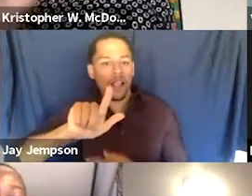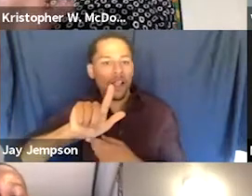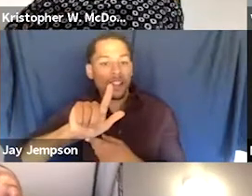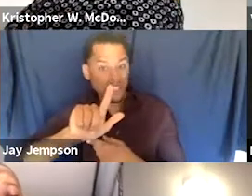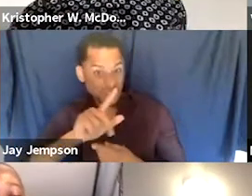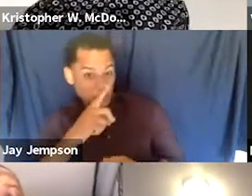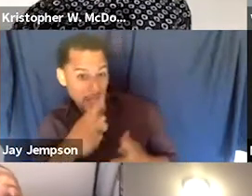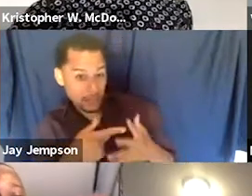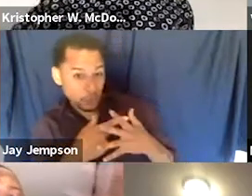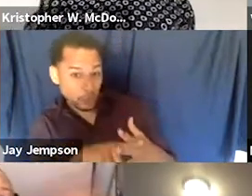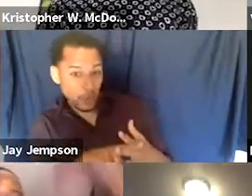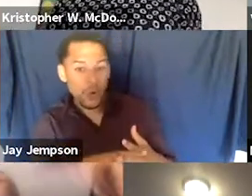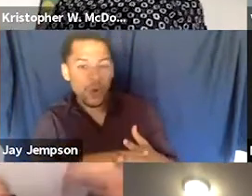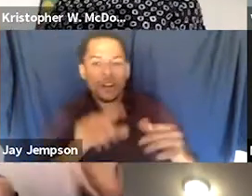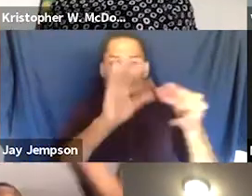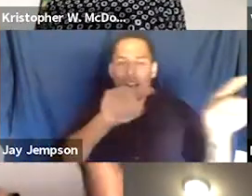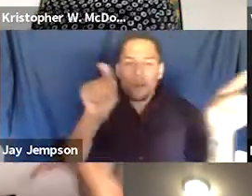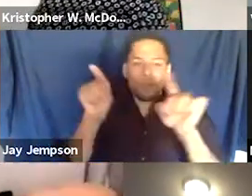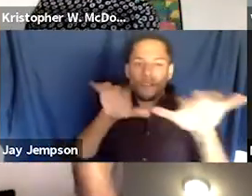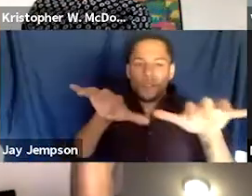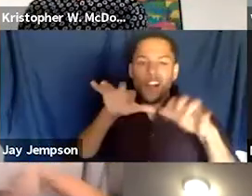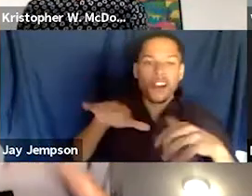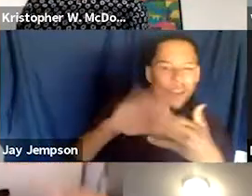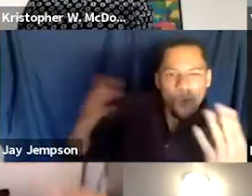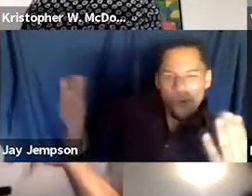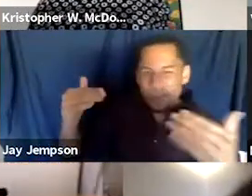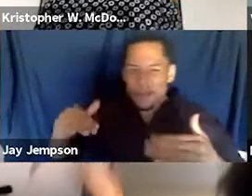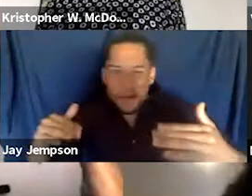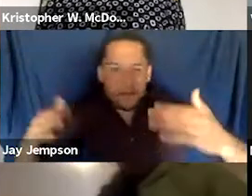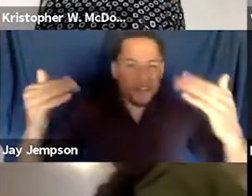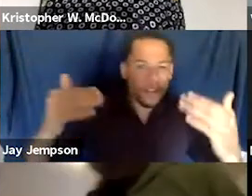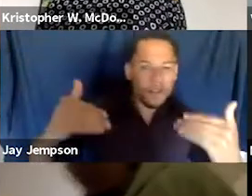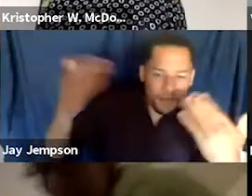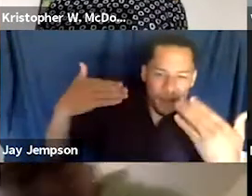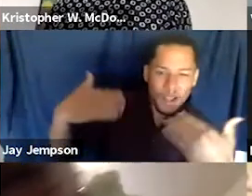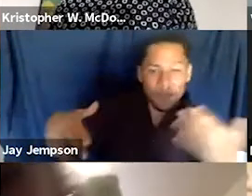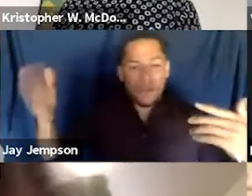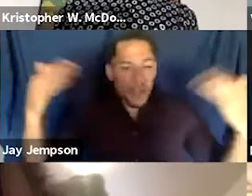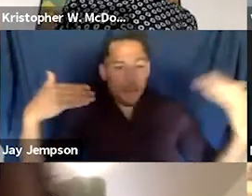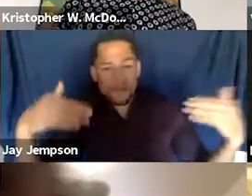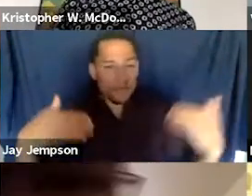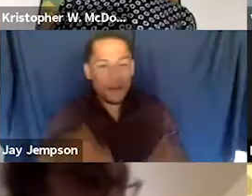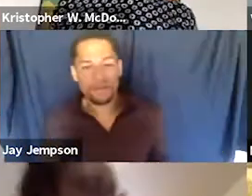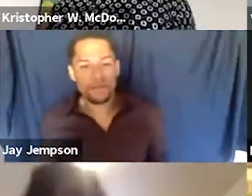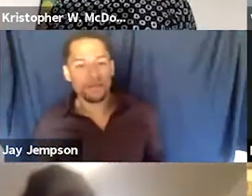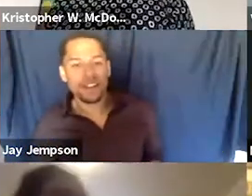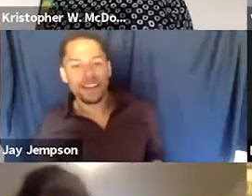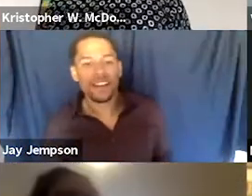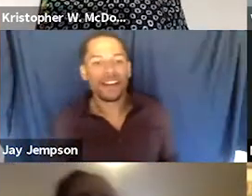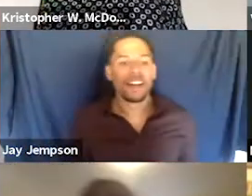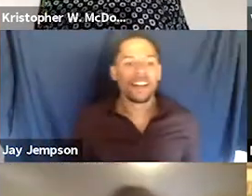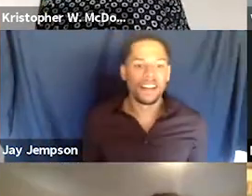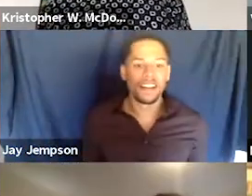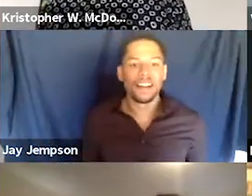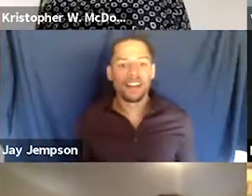Hey, Shahid, Open Space alumni, former host and guest. Welcome. I just